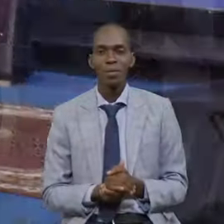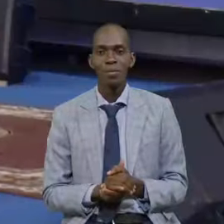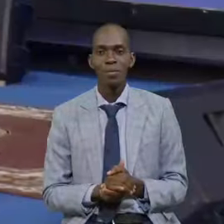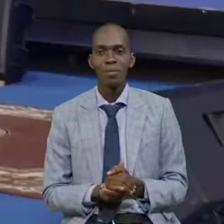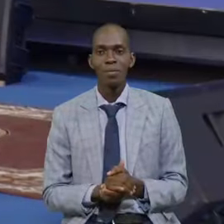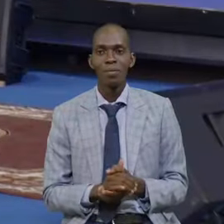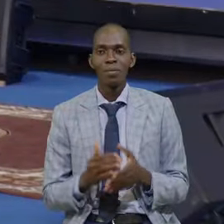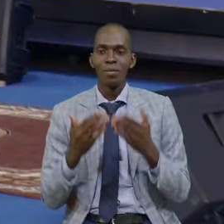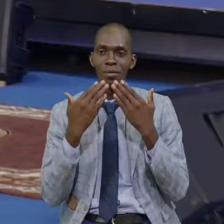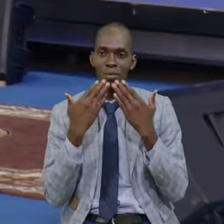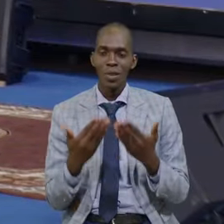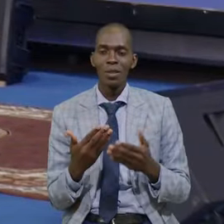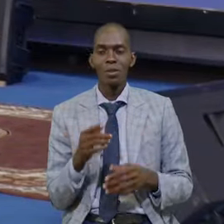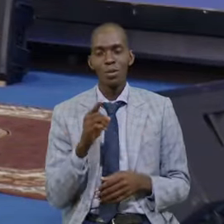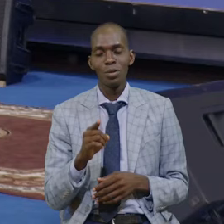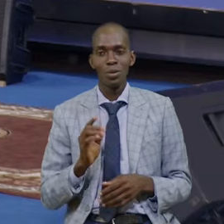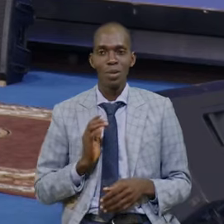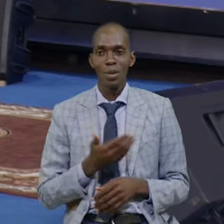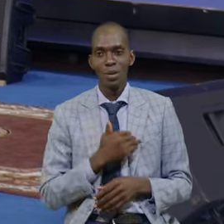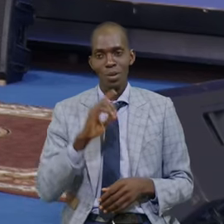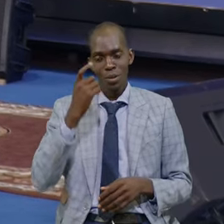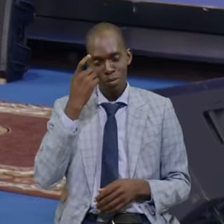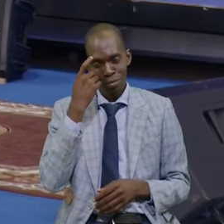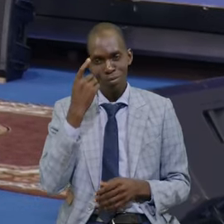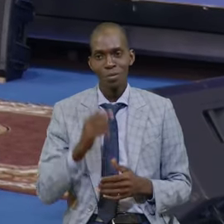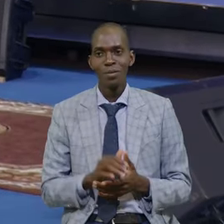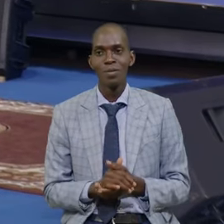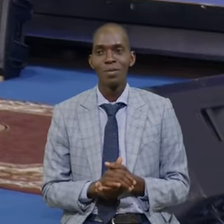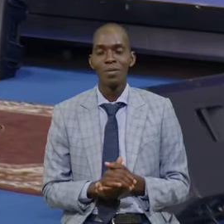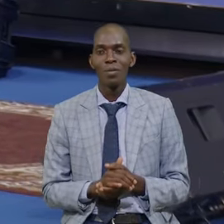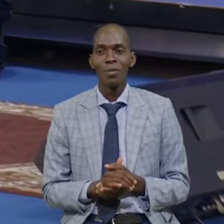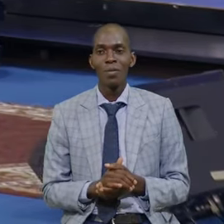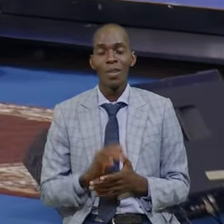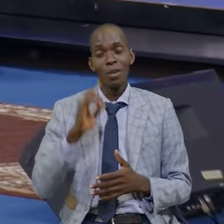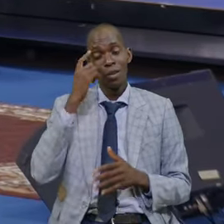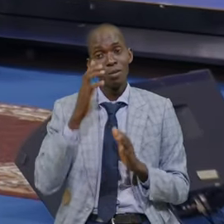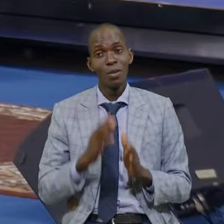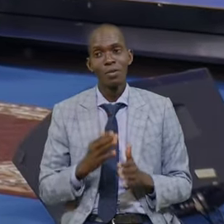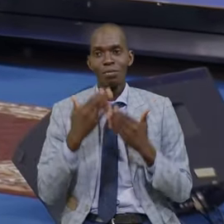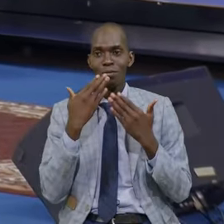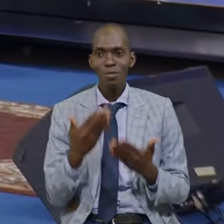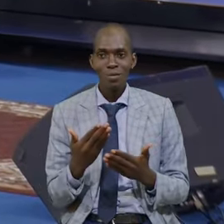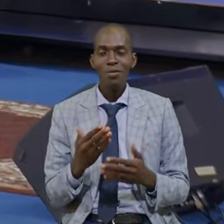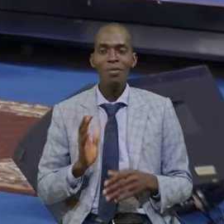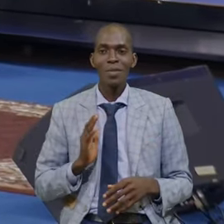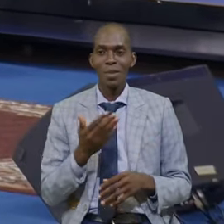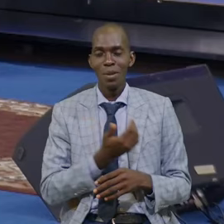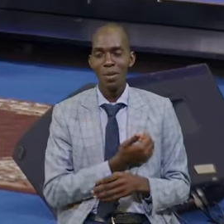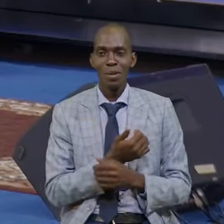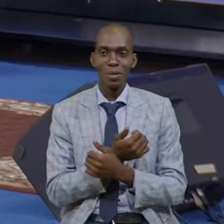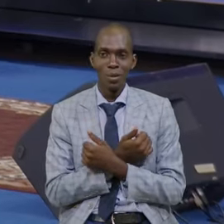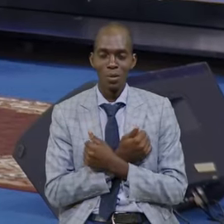Thank you, our governor, your excellency, and thank you, our beloved